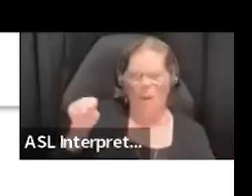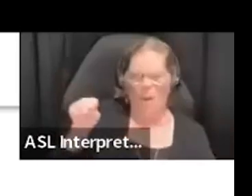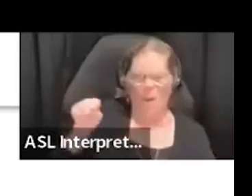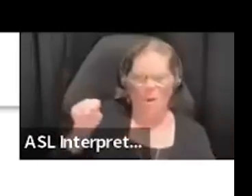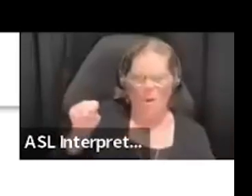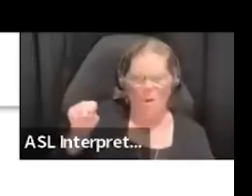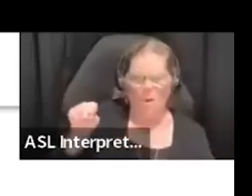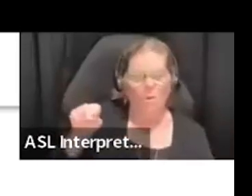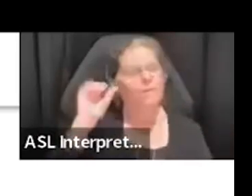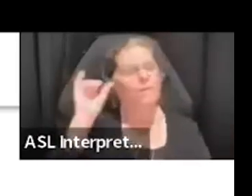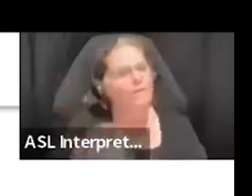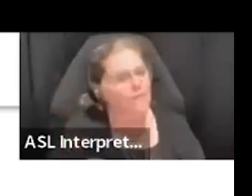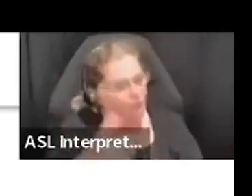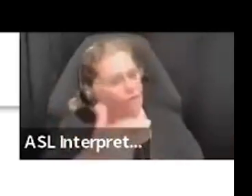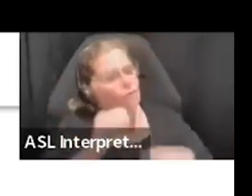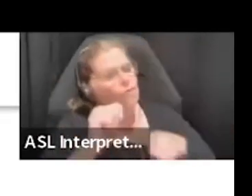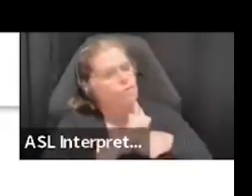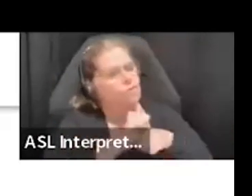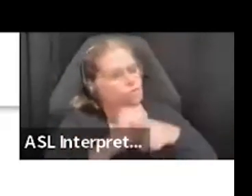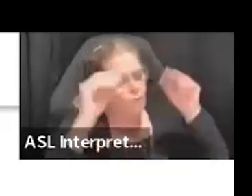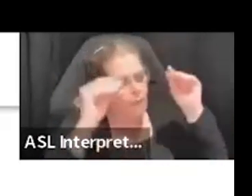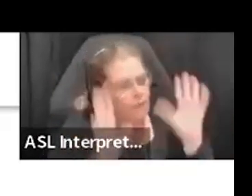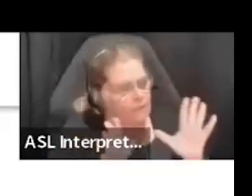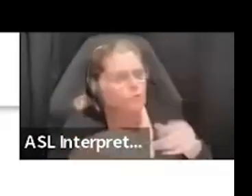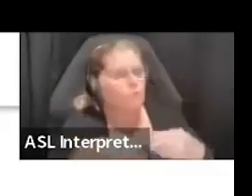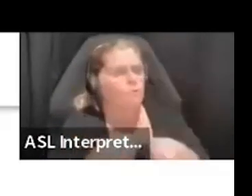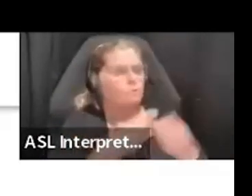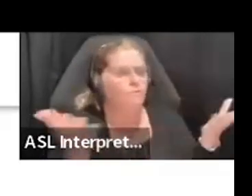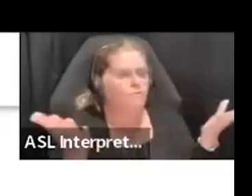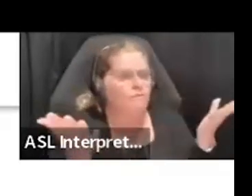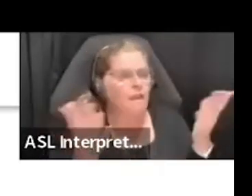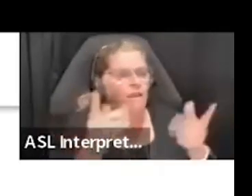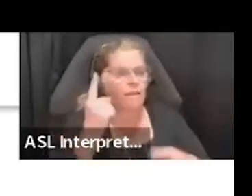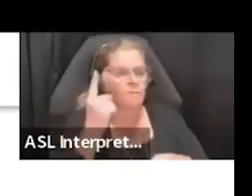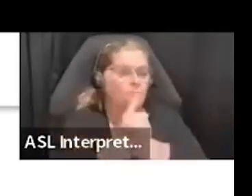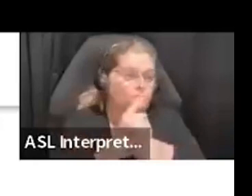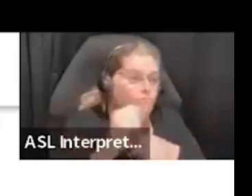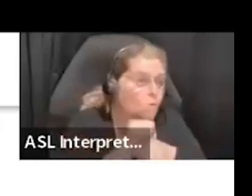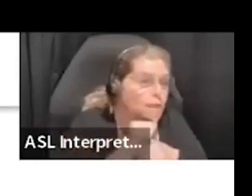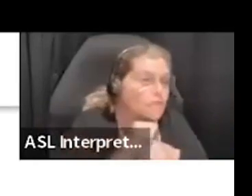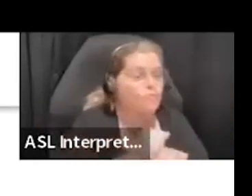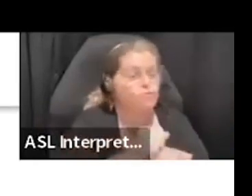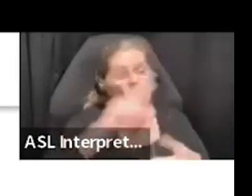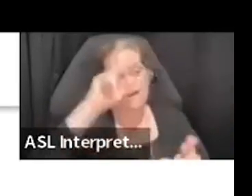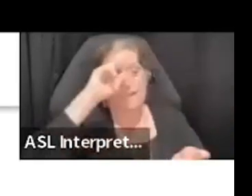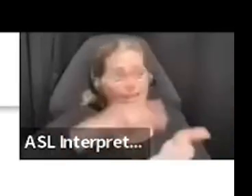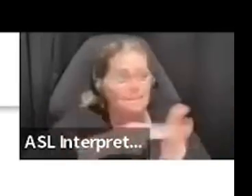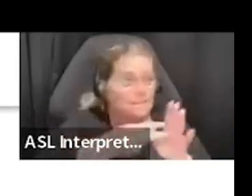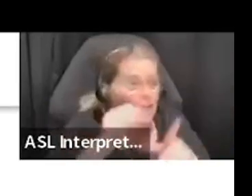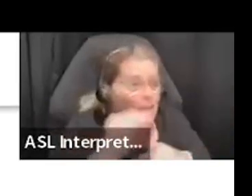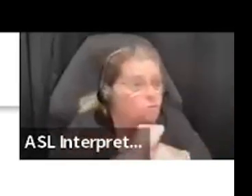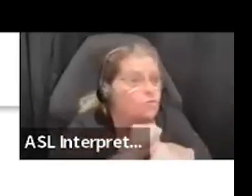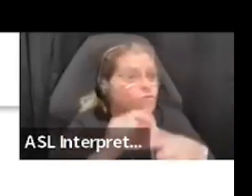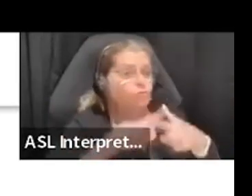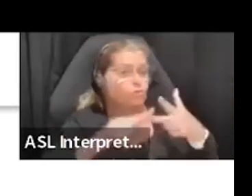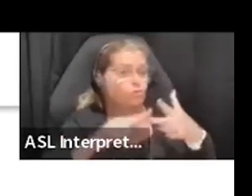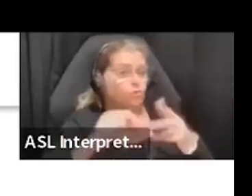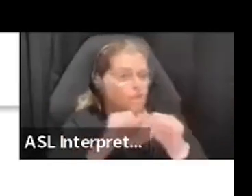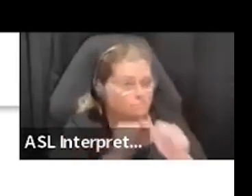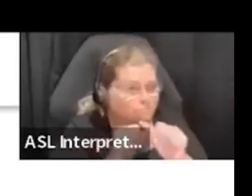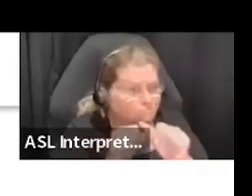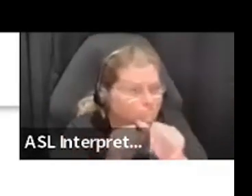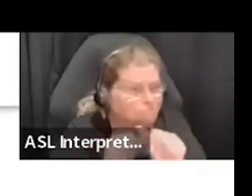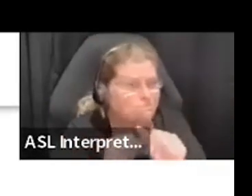our teachers and giving them the right training, it's intentional, it's ongoing, and it's